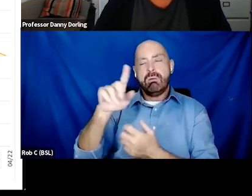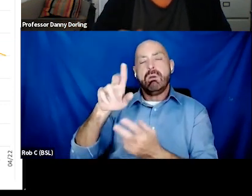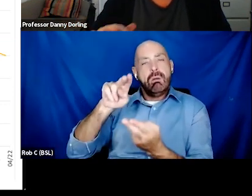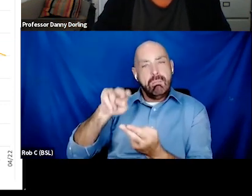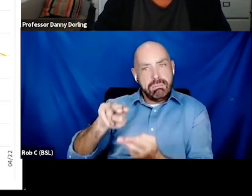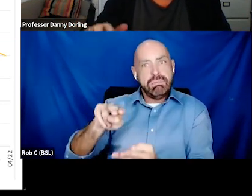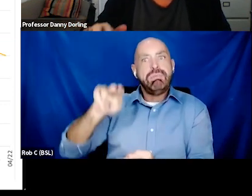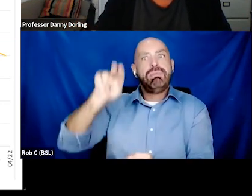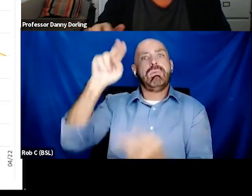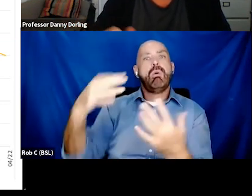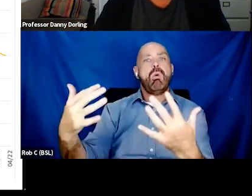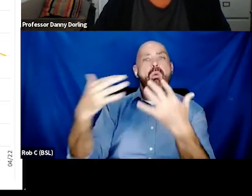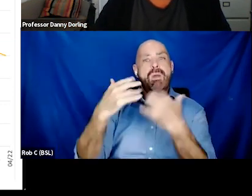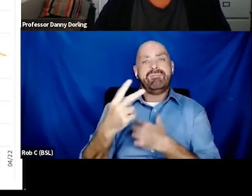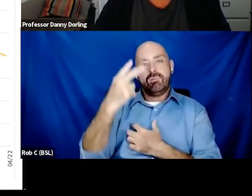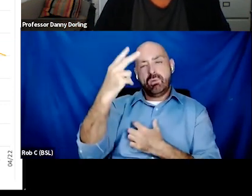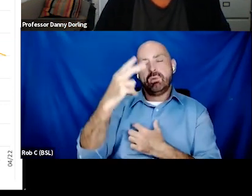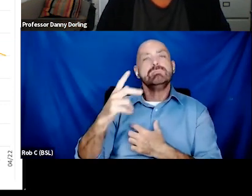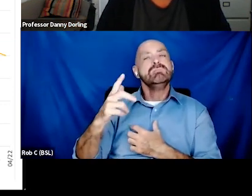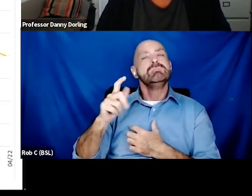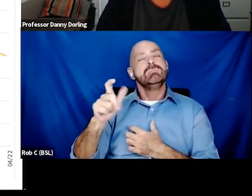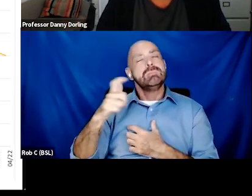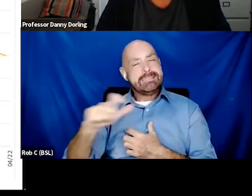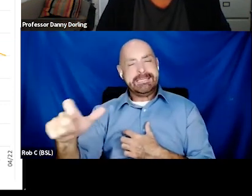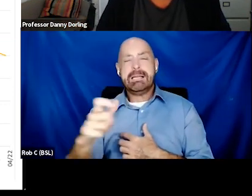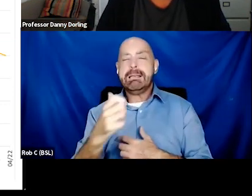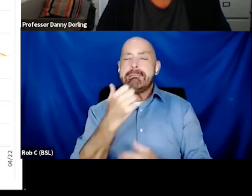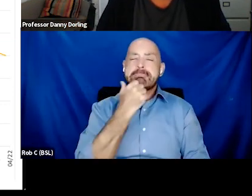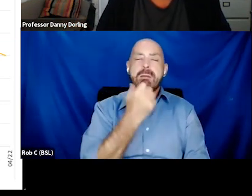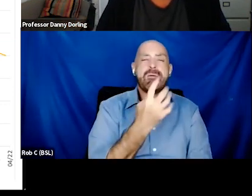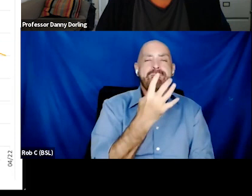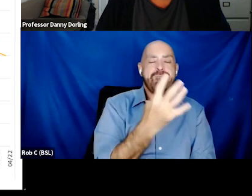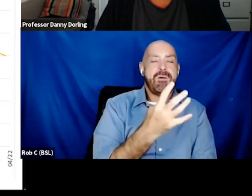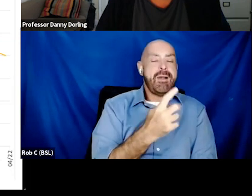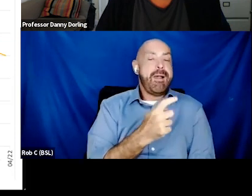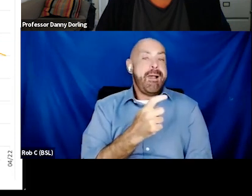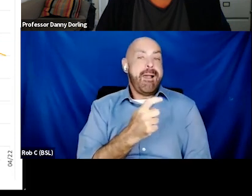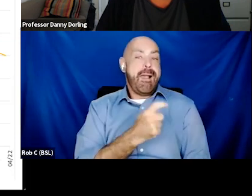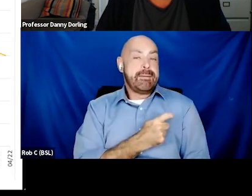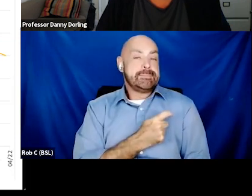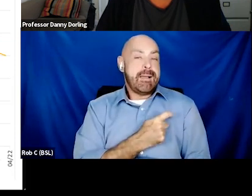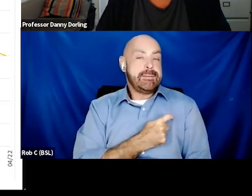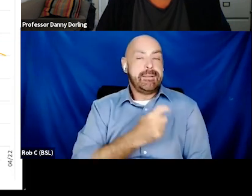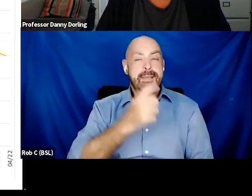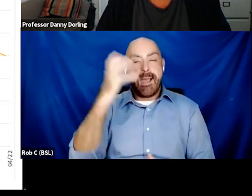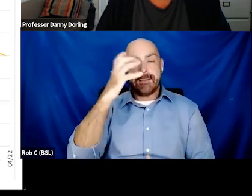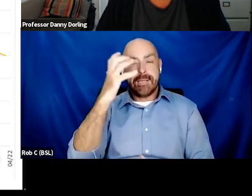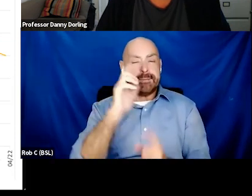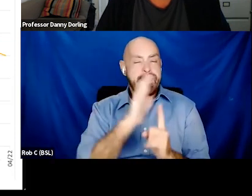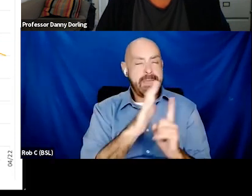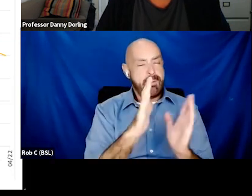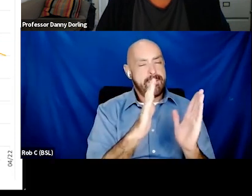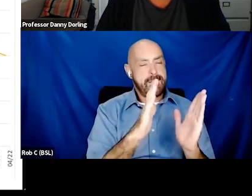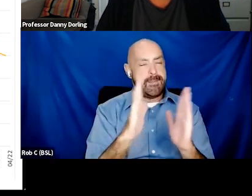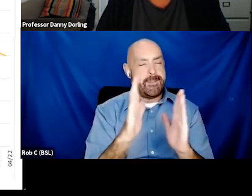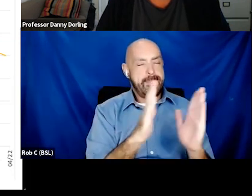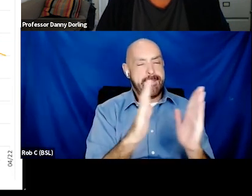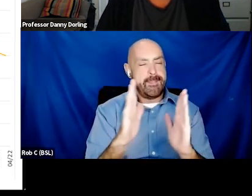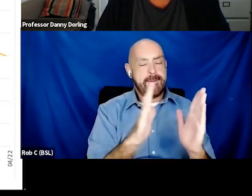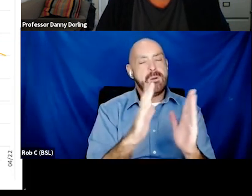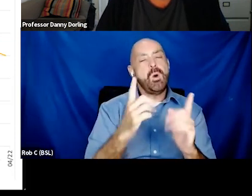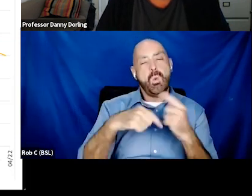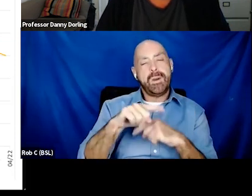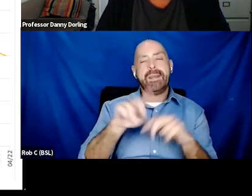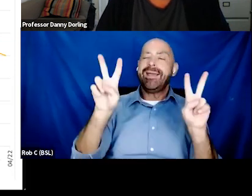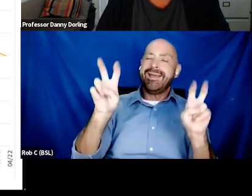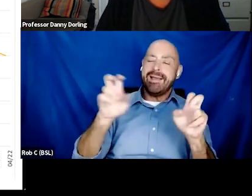wave 2, and it's still around about 4. Anxiety is the one which moved the most. We became more anxious, and we said